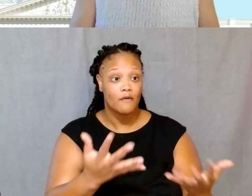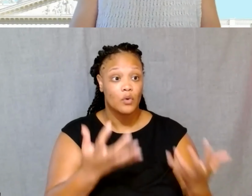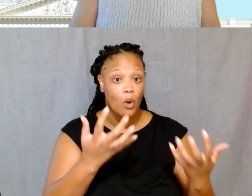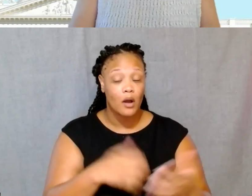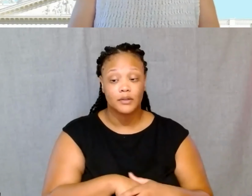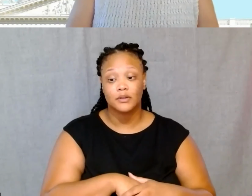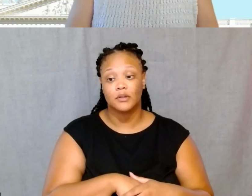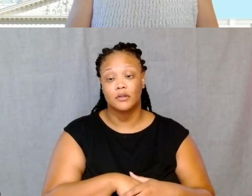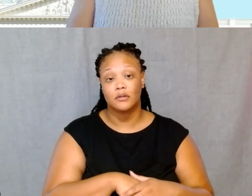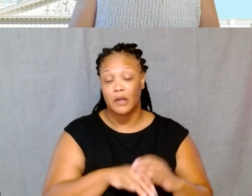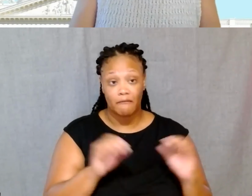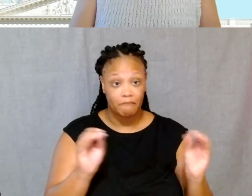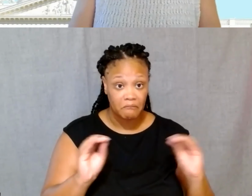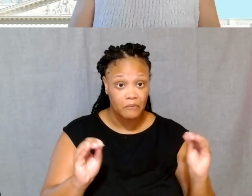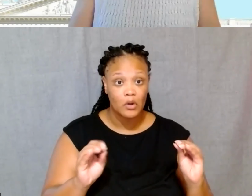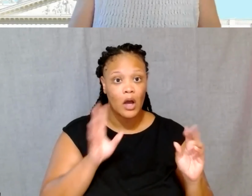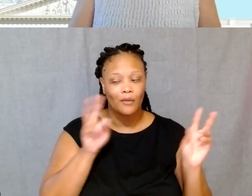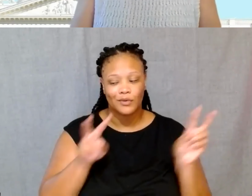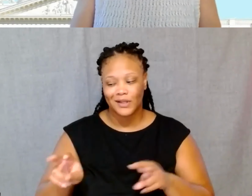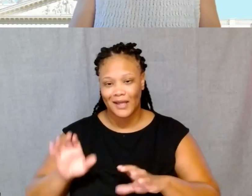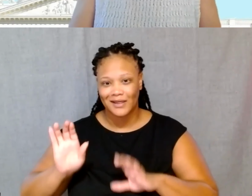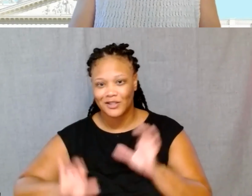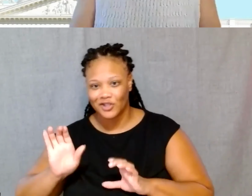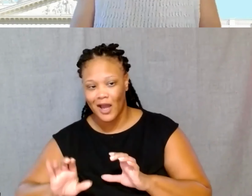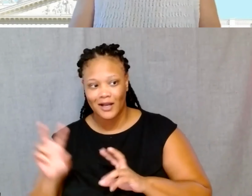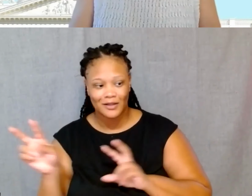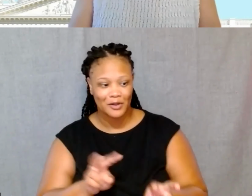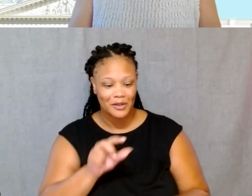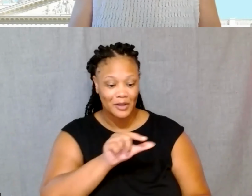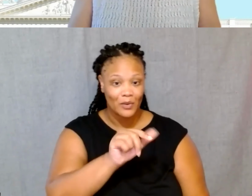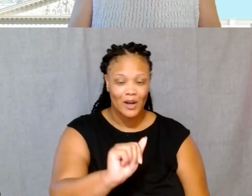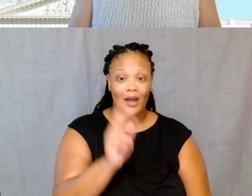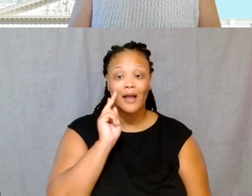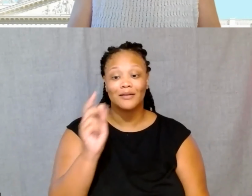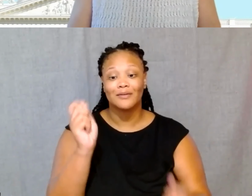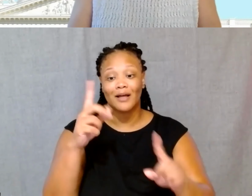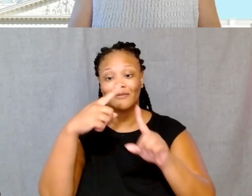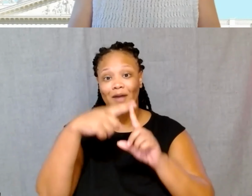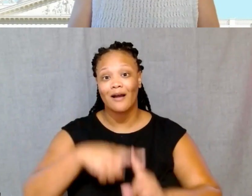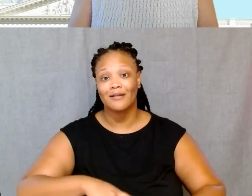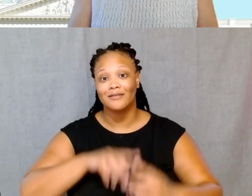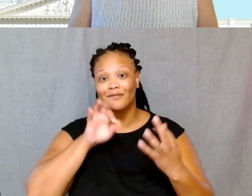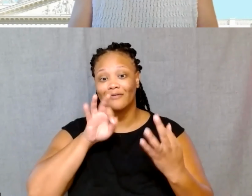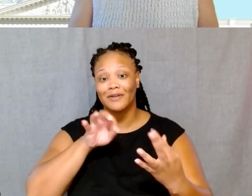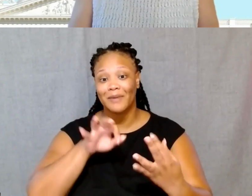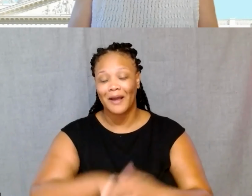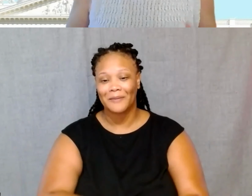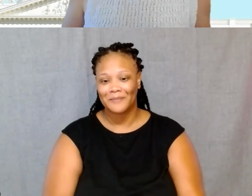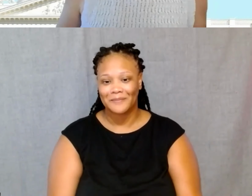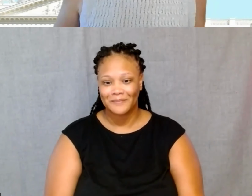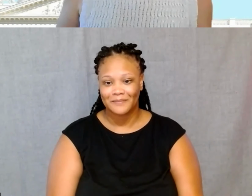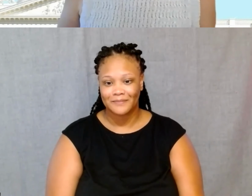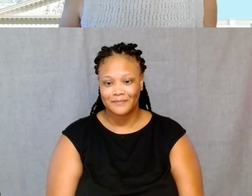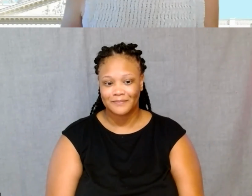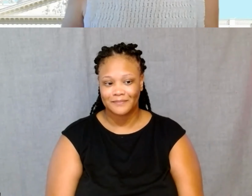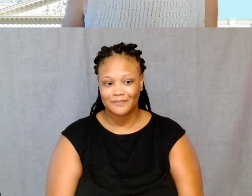anything. Otherwise, we'll look at the chat and the Q&A. Lots of positive feedback. I'm here.